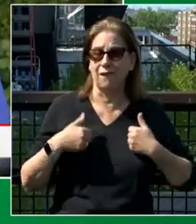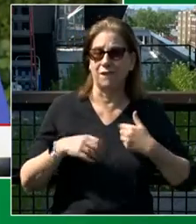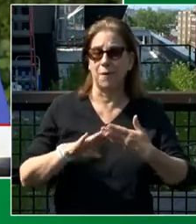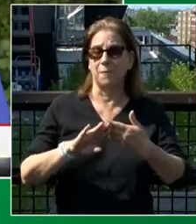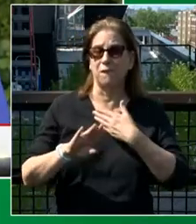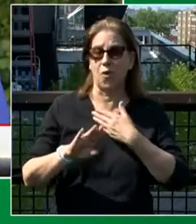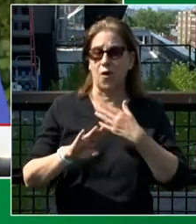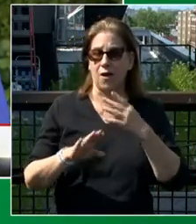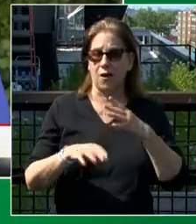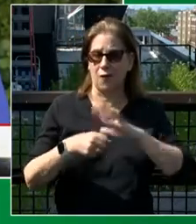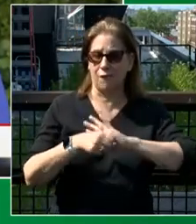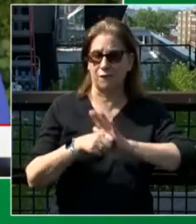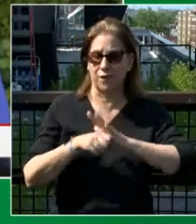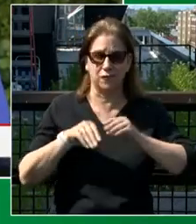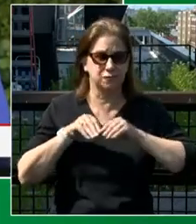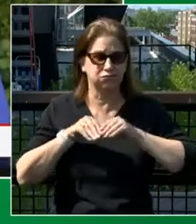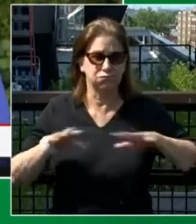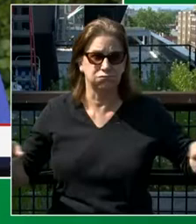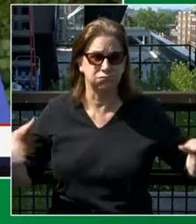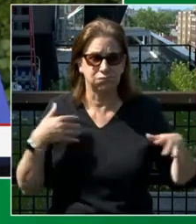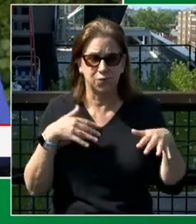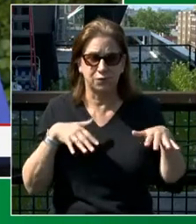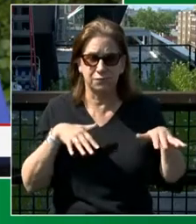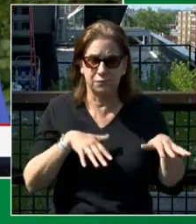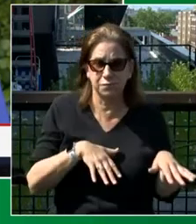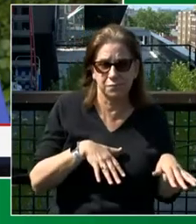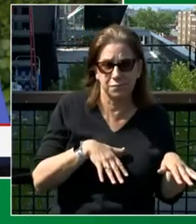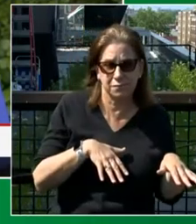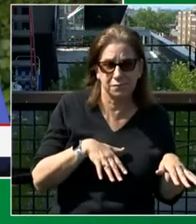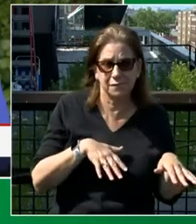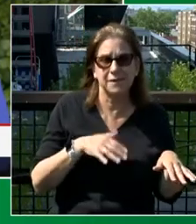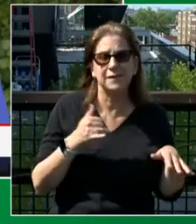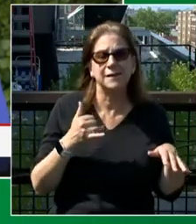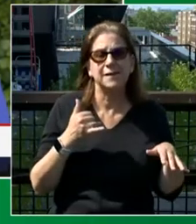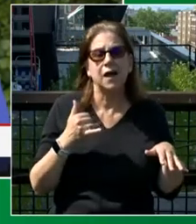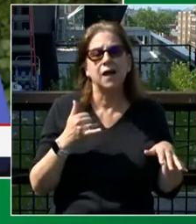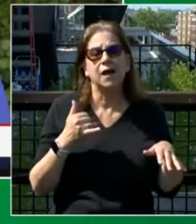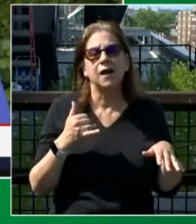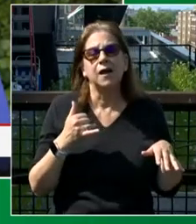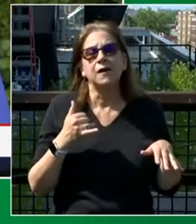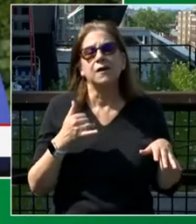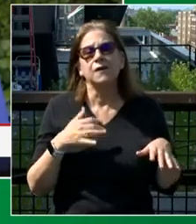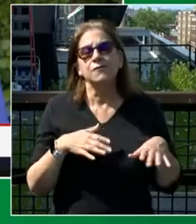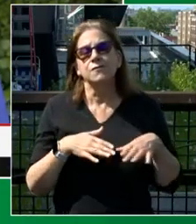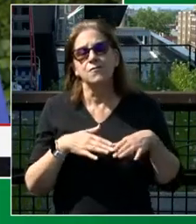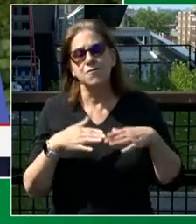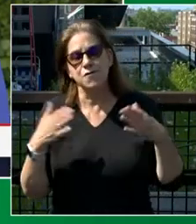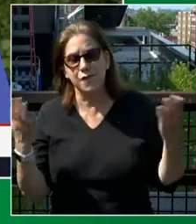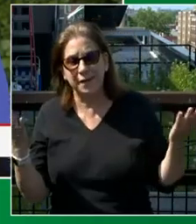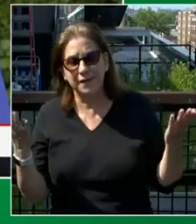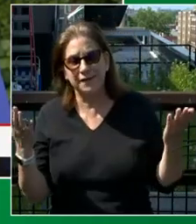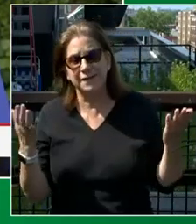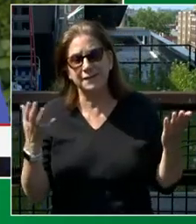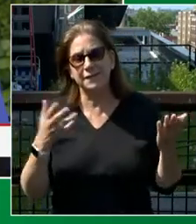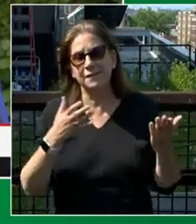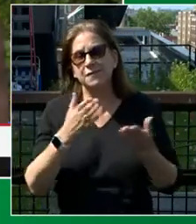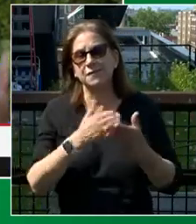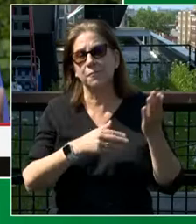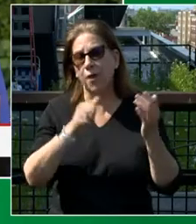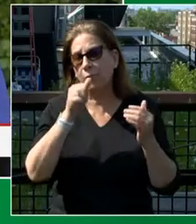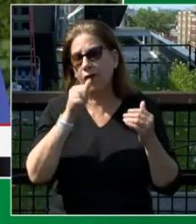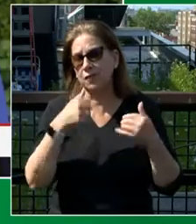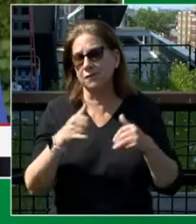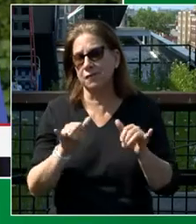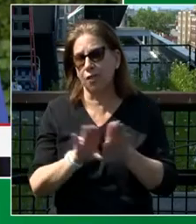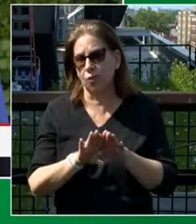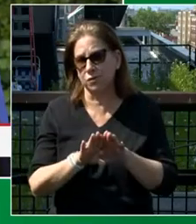excited about is, return of our community, return of people coming and using this space, because this is a purpose-driven business. We're not just a